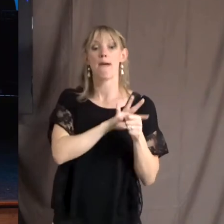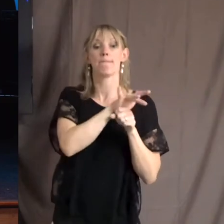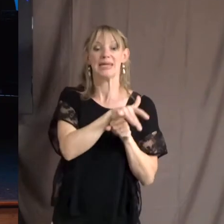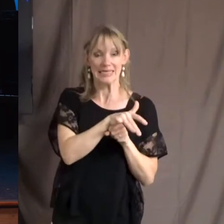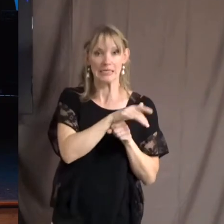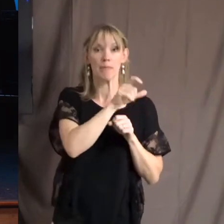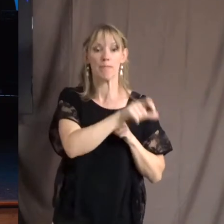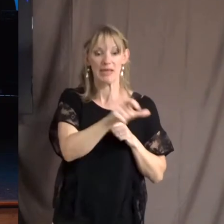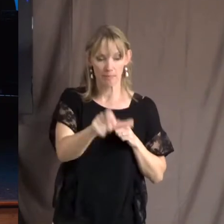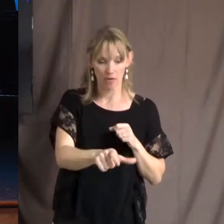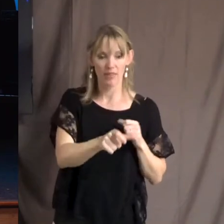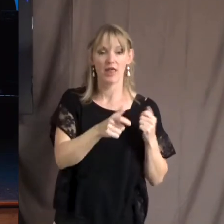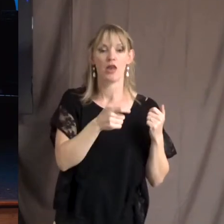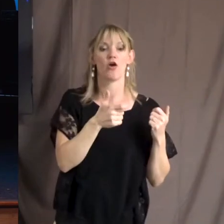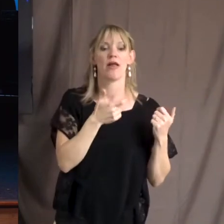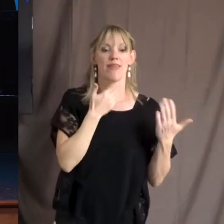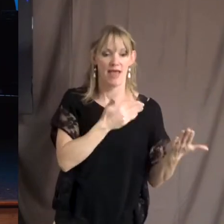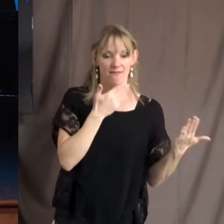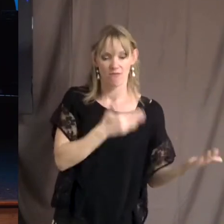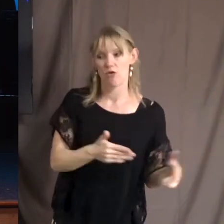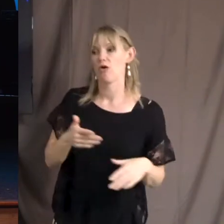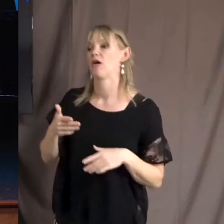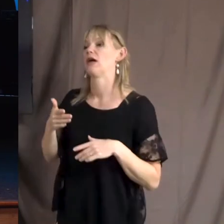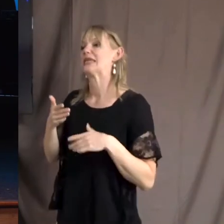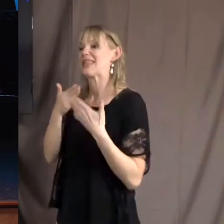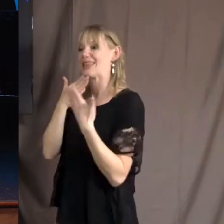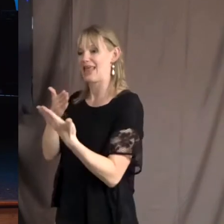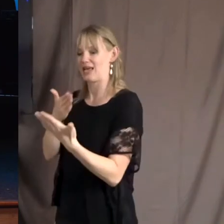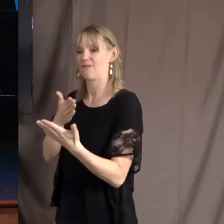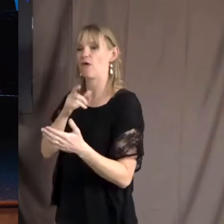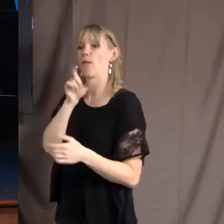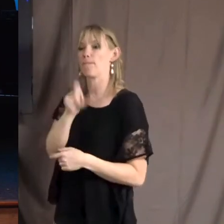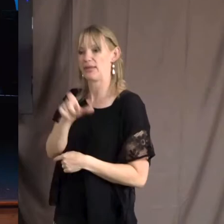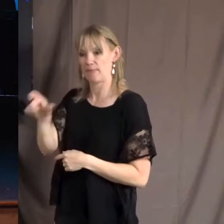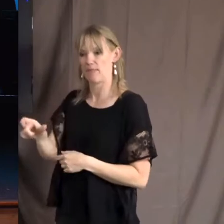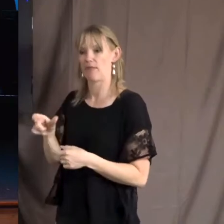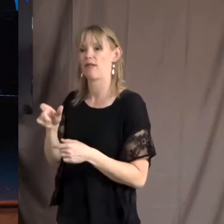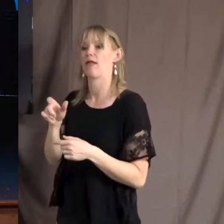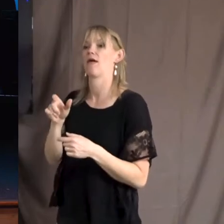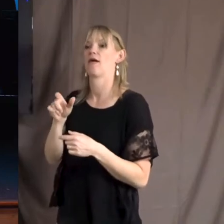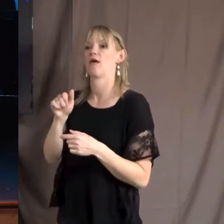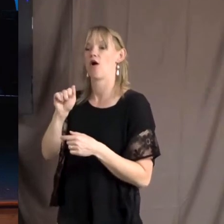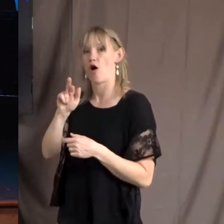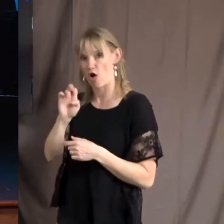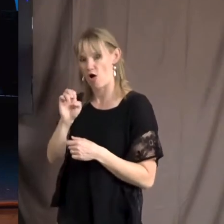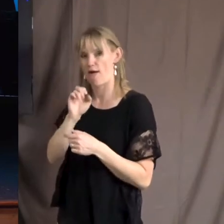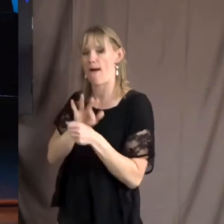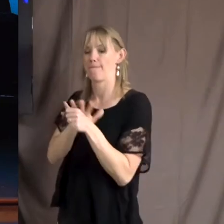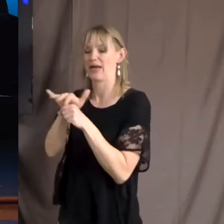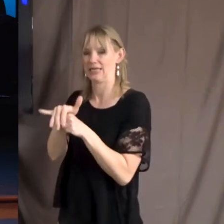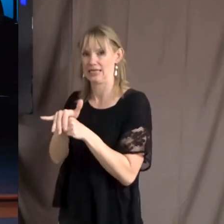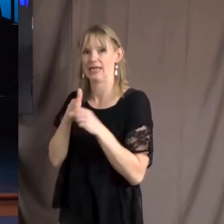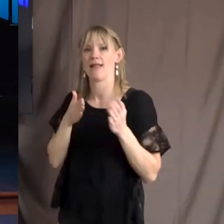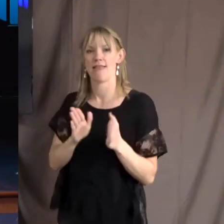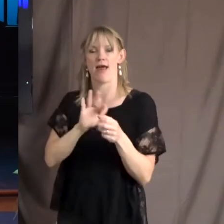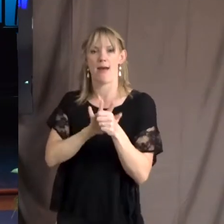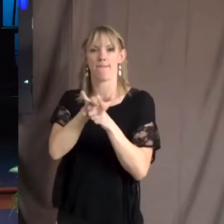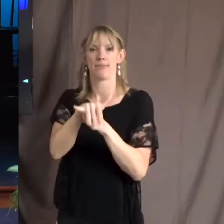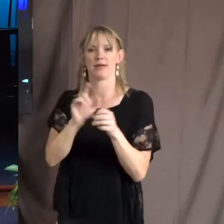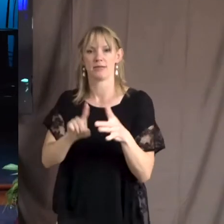thankful people who are abundant. Let the abundance begin now. Yeah.